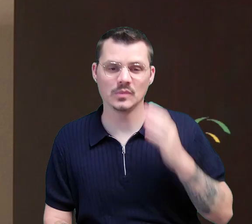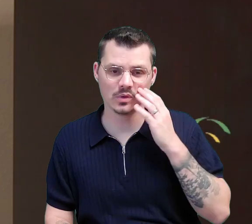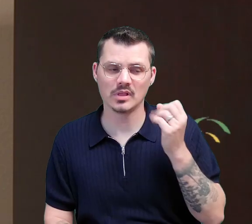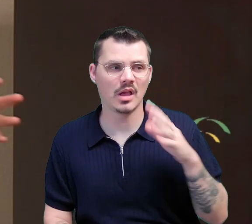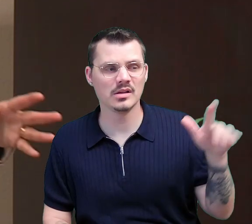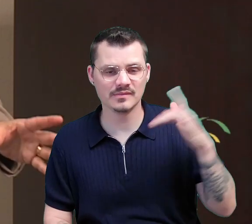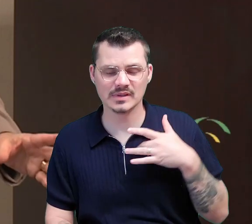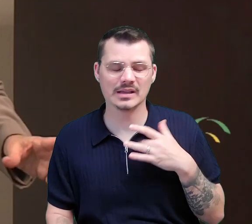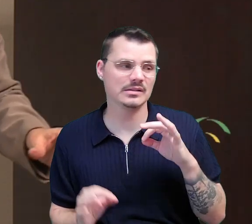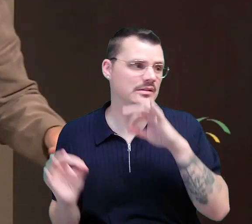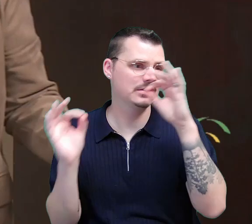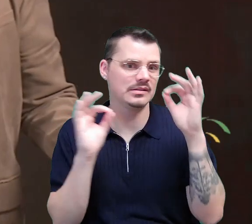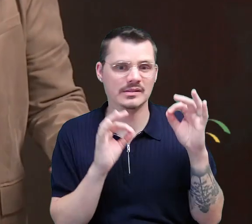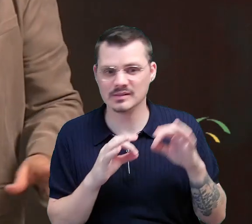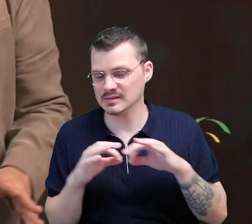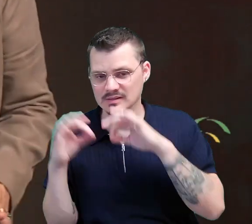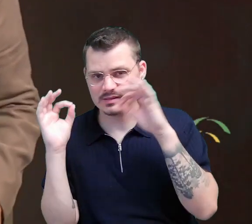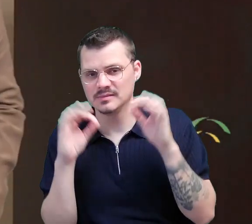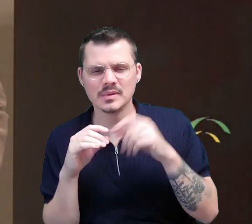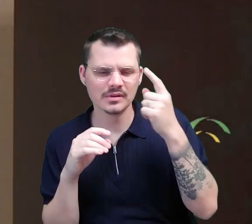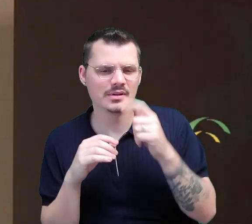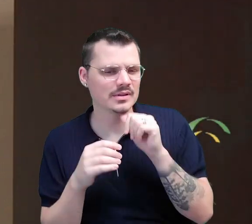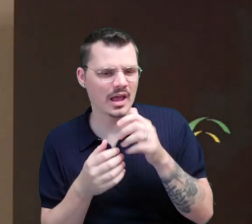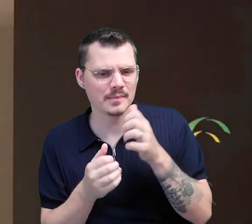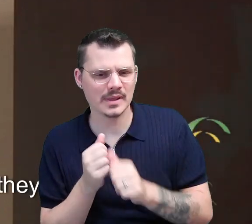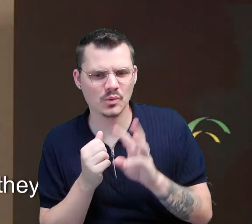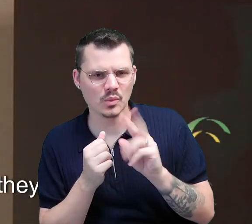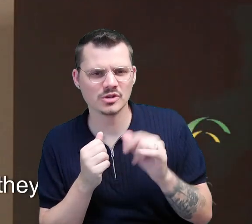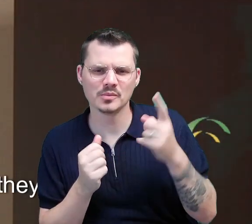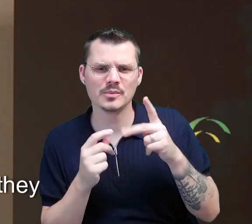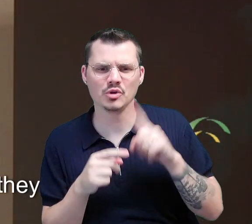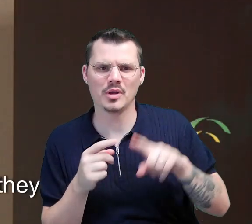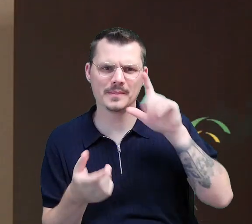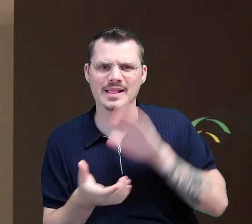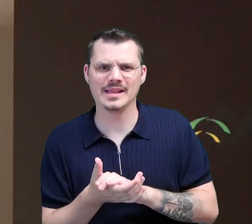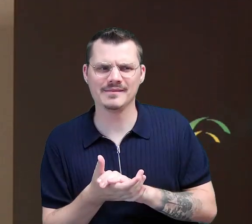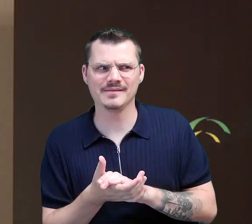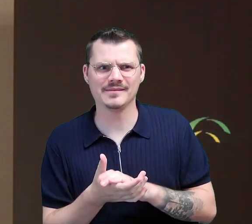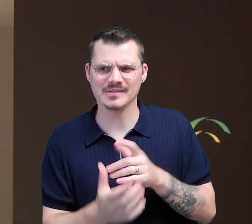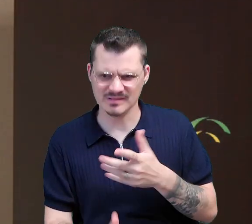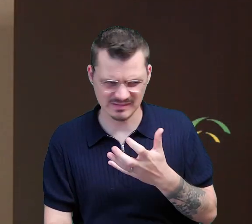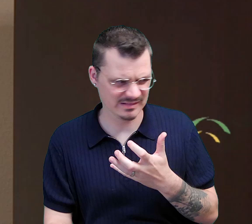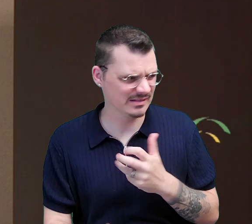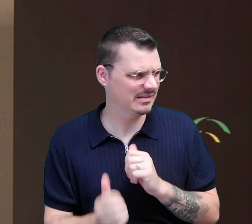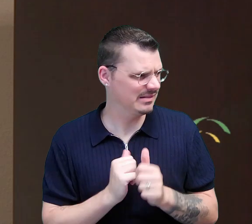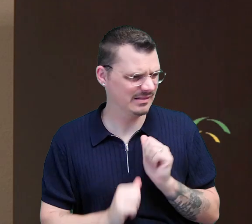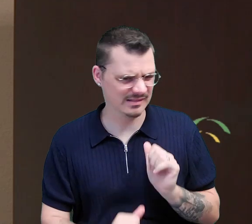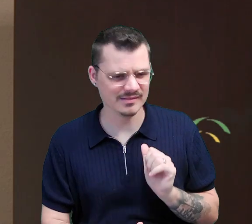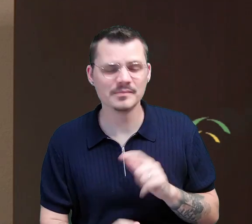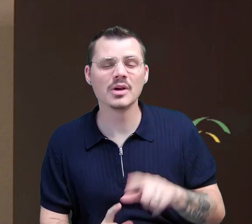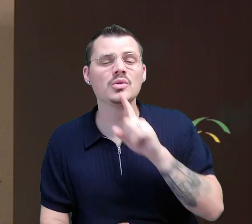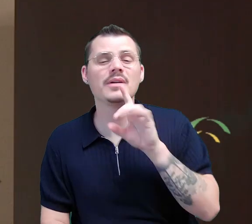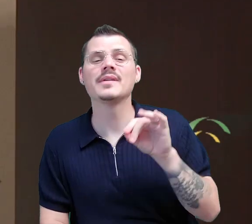Lots of eye rolling going on, but not in a mean way. It's just people couldn't believe what they were hearing. Well, it turned